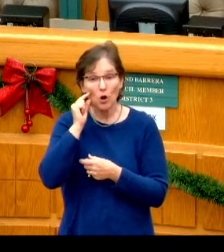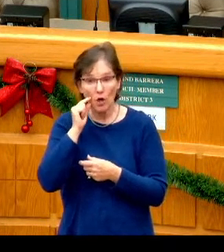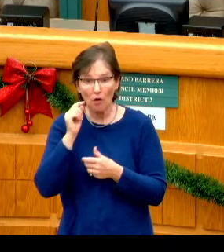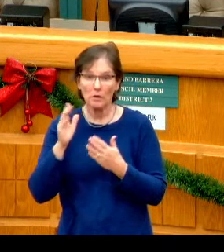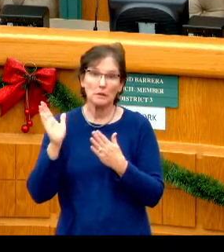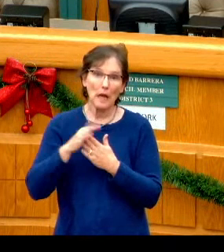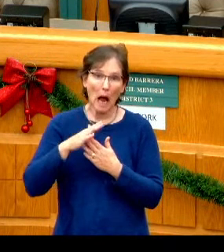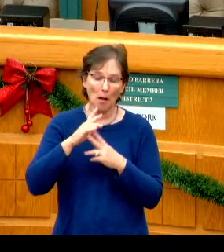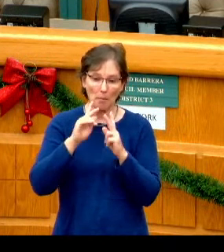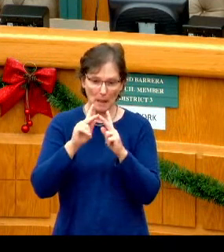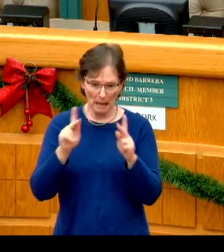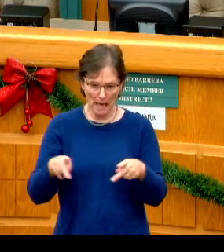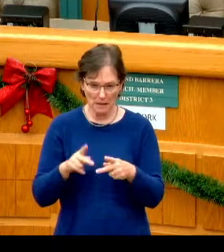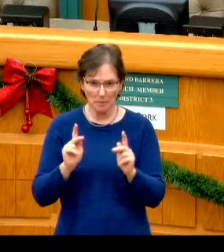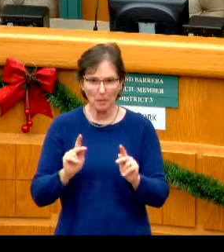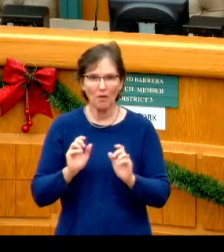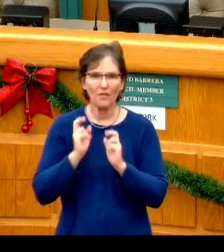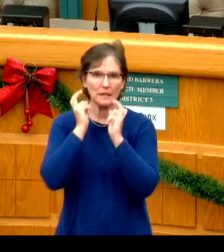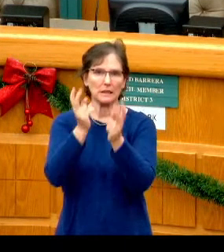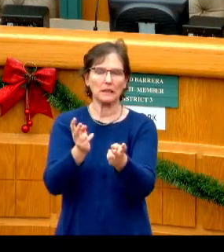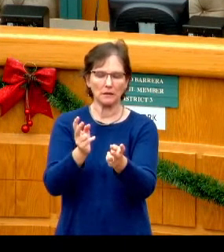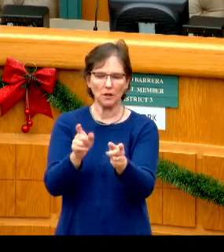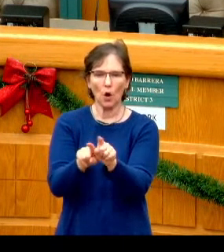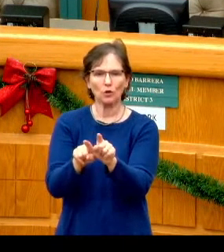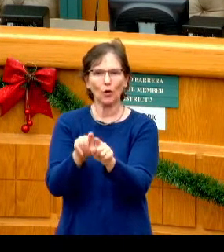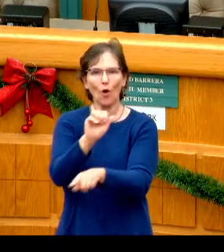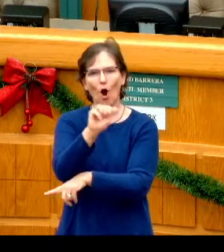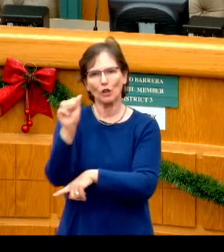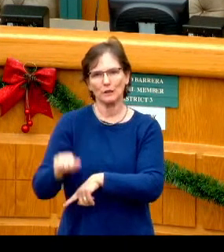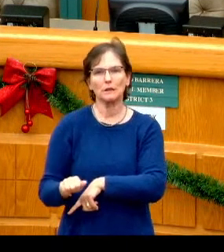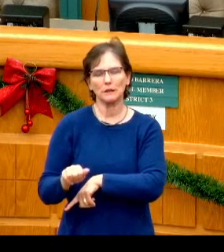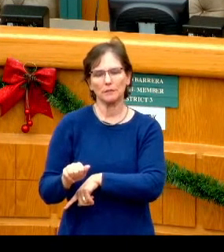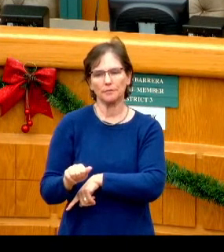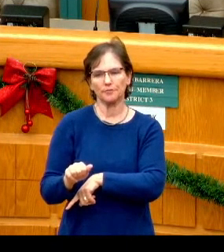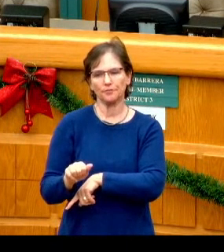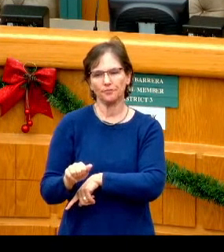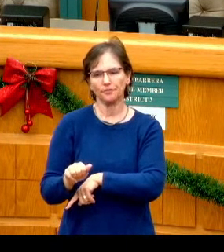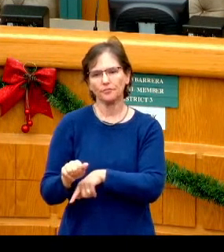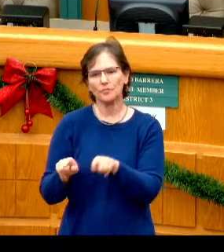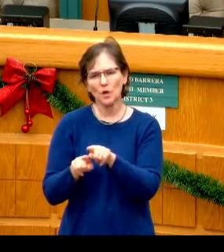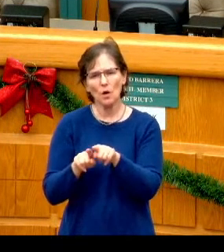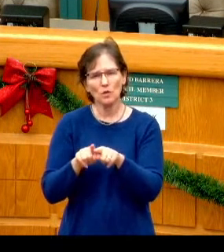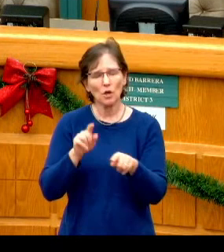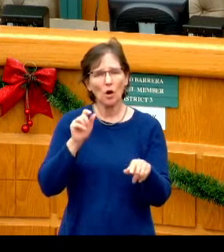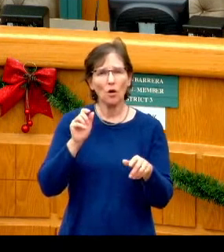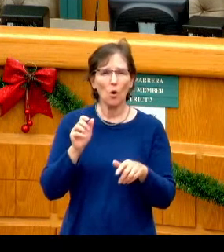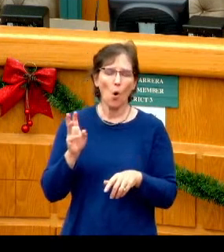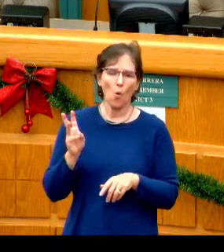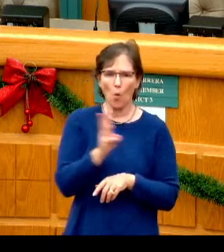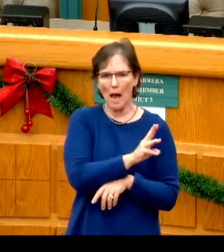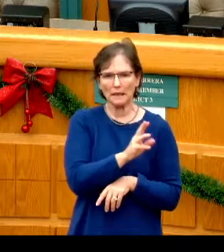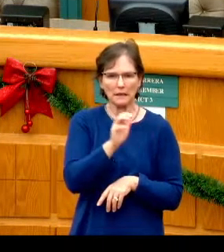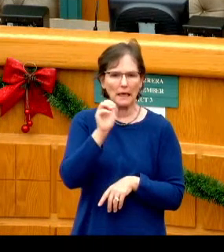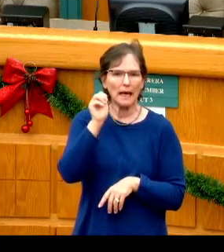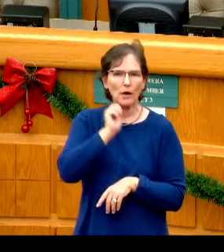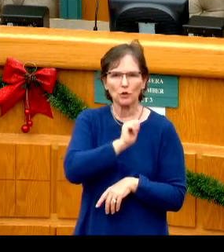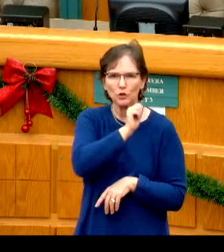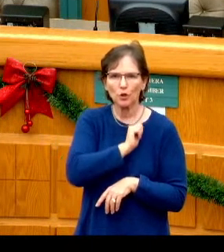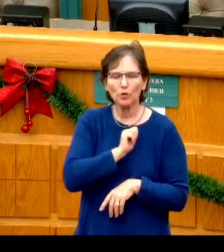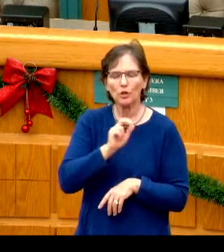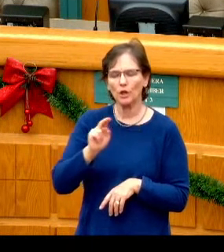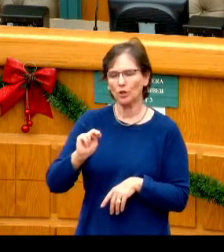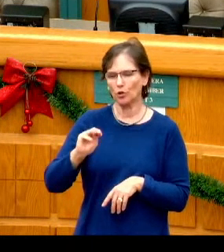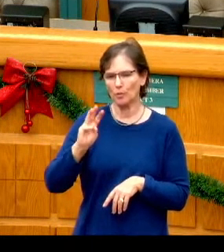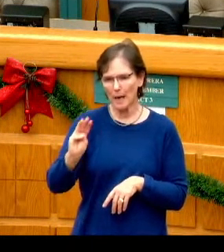by Austin, and then that area over between Arizona and New Mexico, that's also